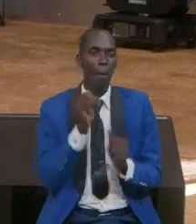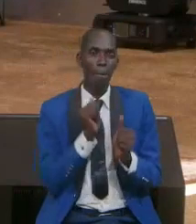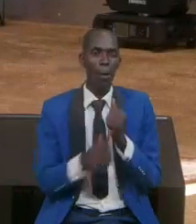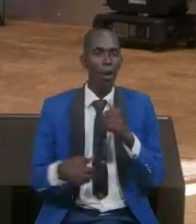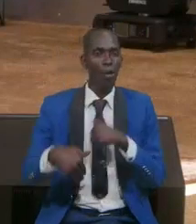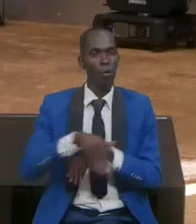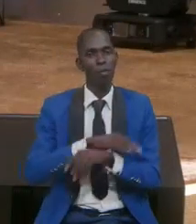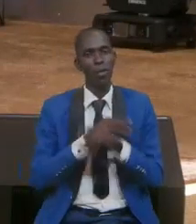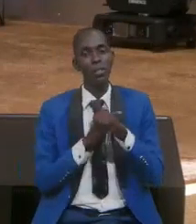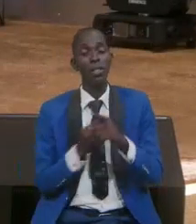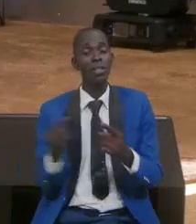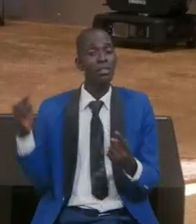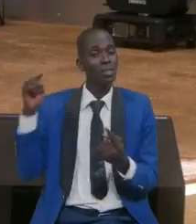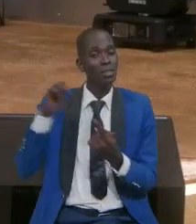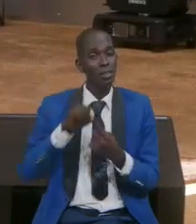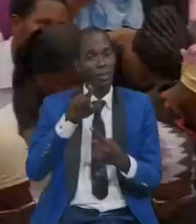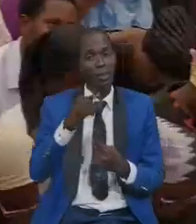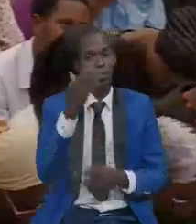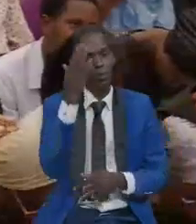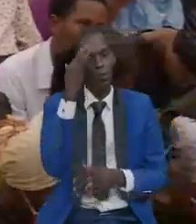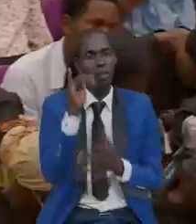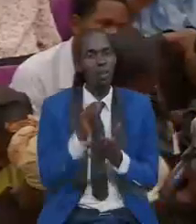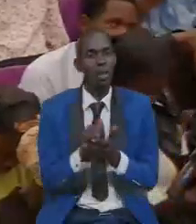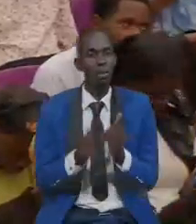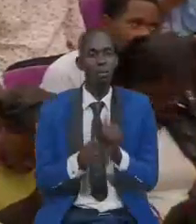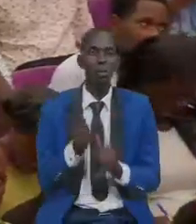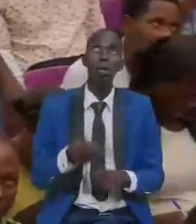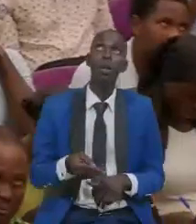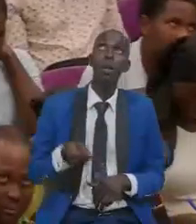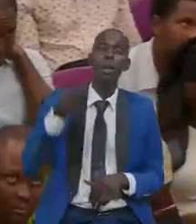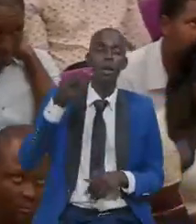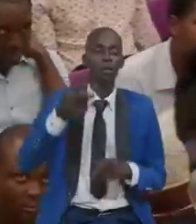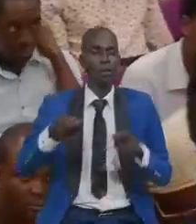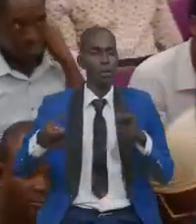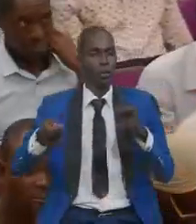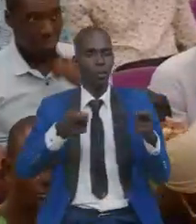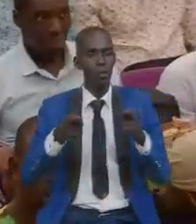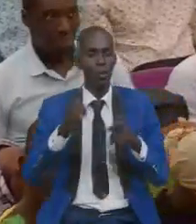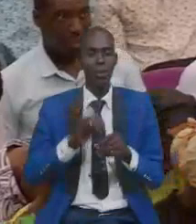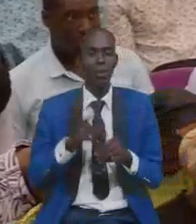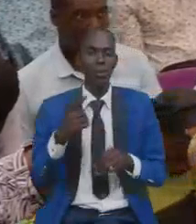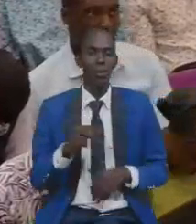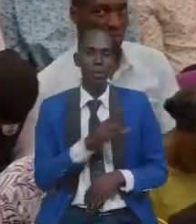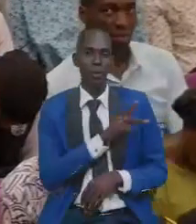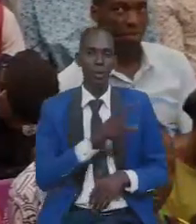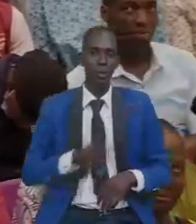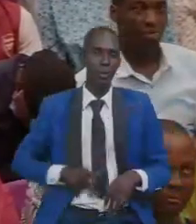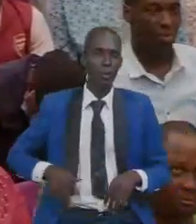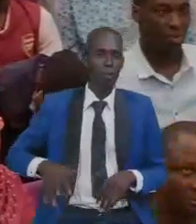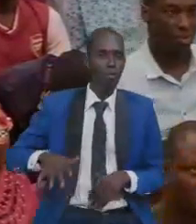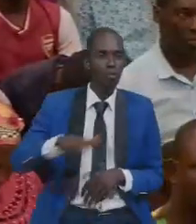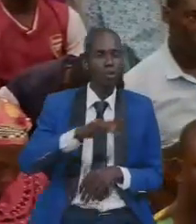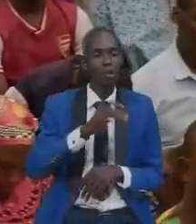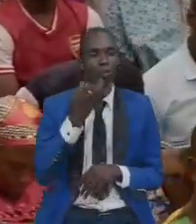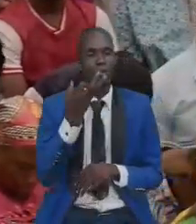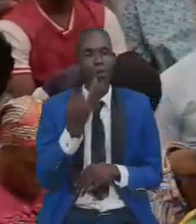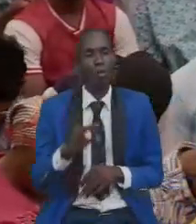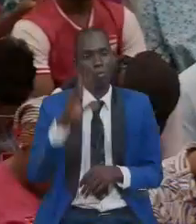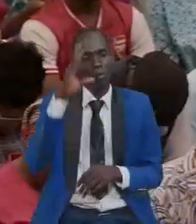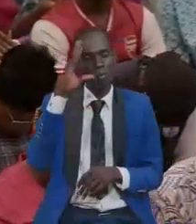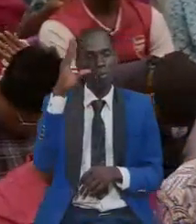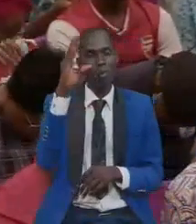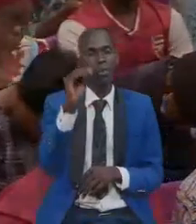over thee, till thou know that the Most High ruleth in the kingdom